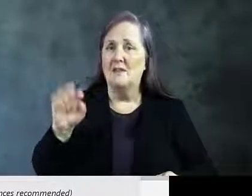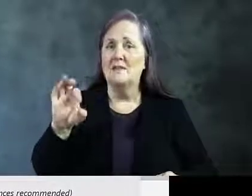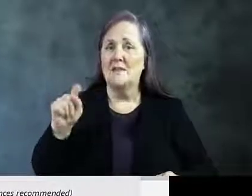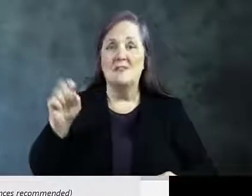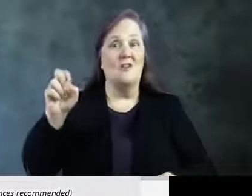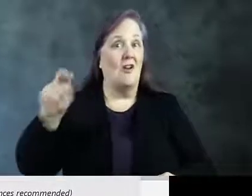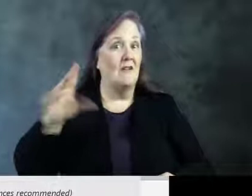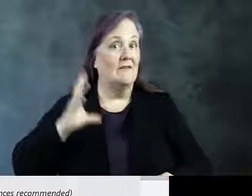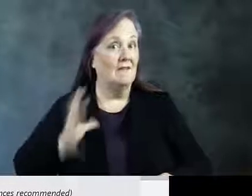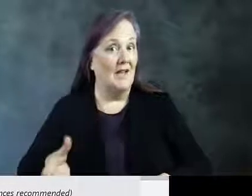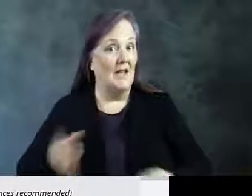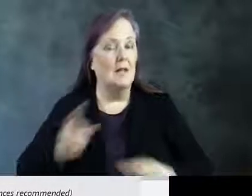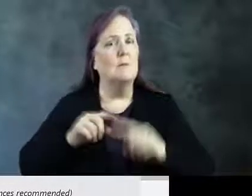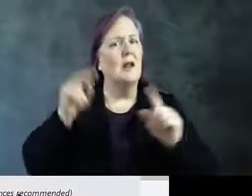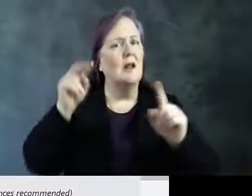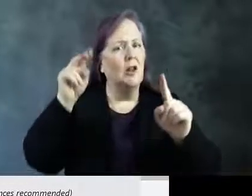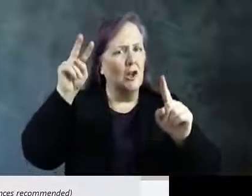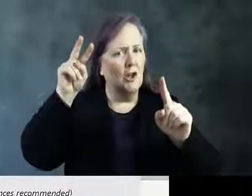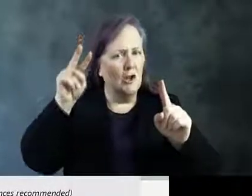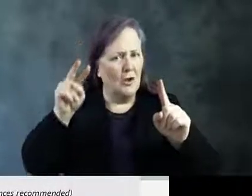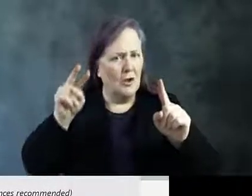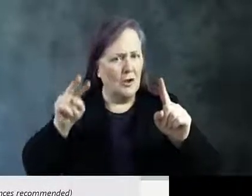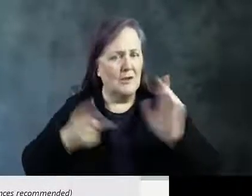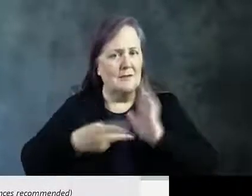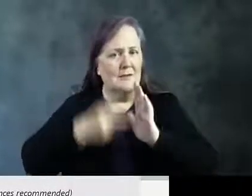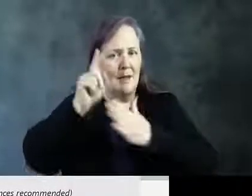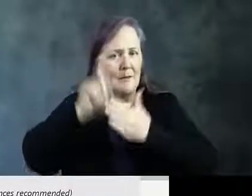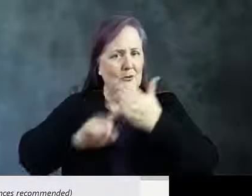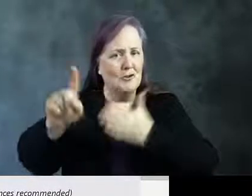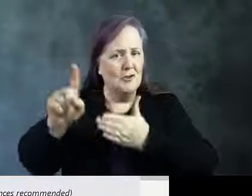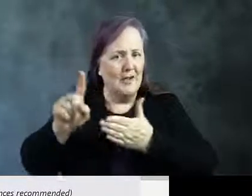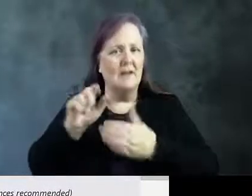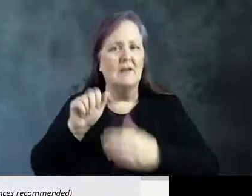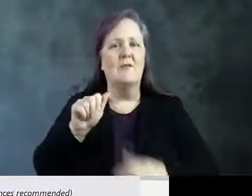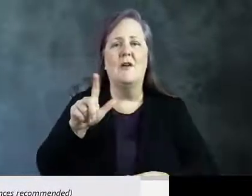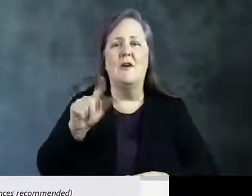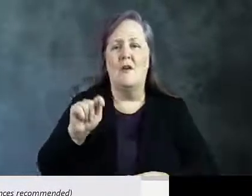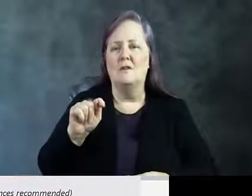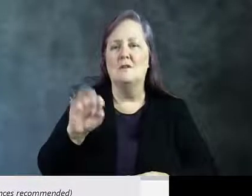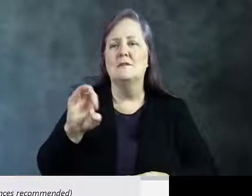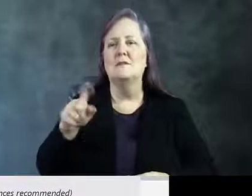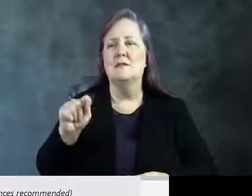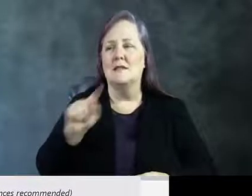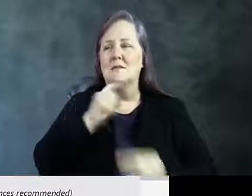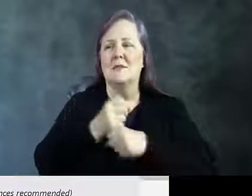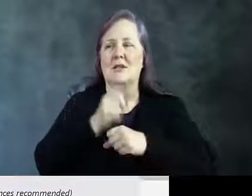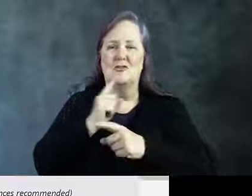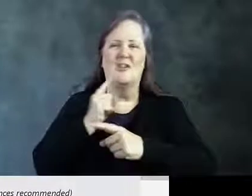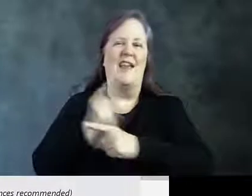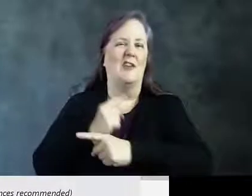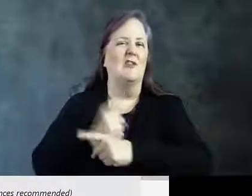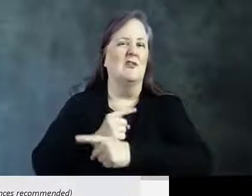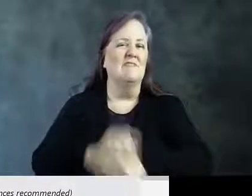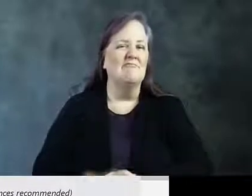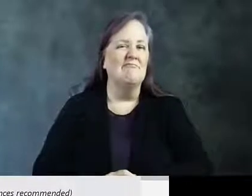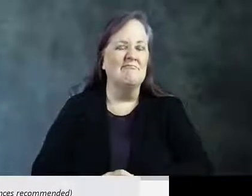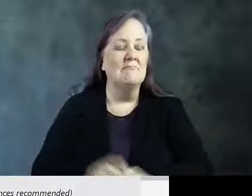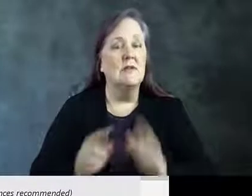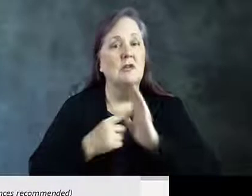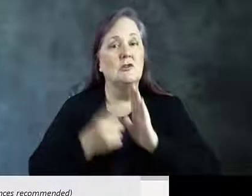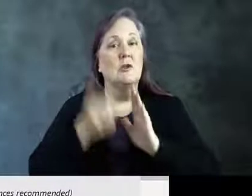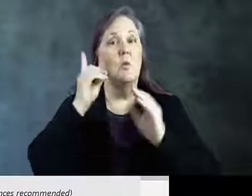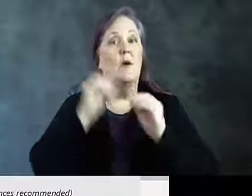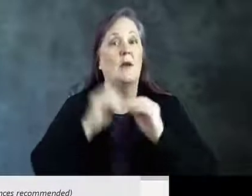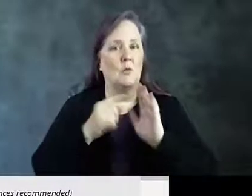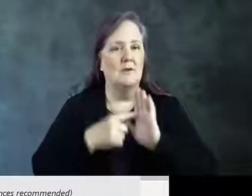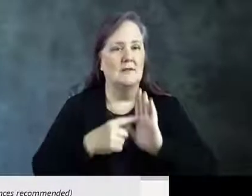you're going through and double checking that the alt text it's predicting is accurate. And I'll show you one more example of the